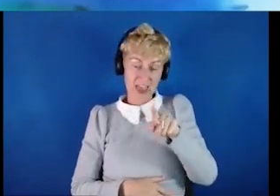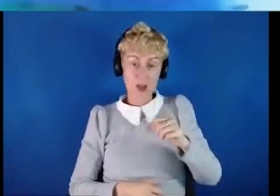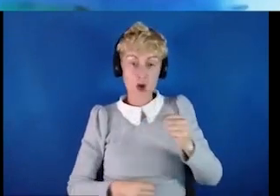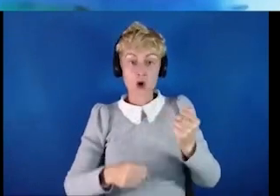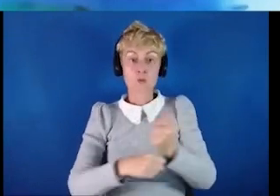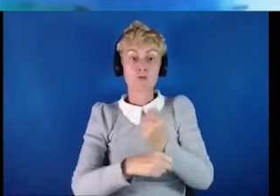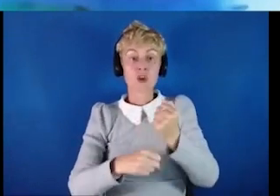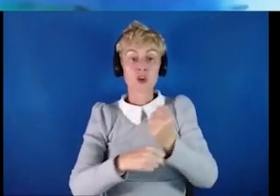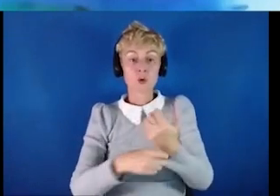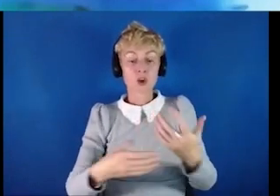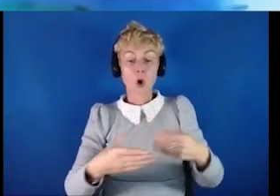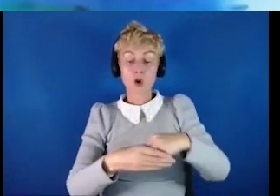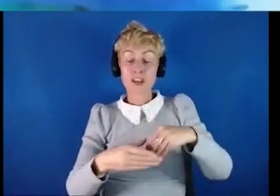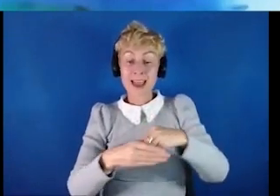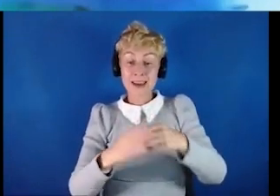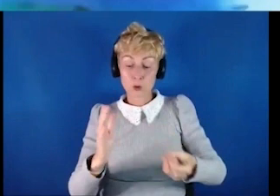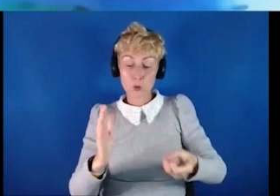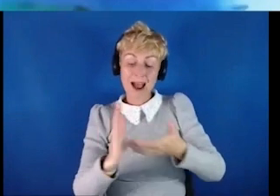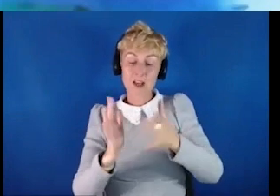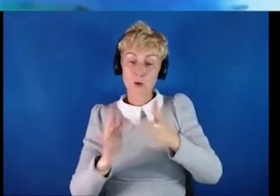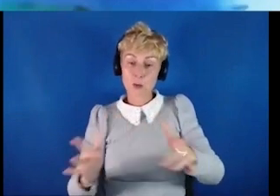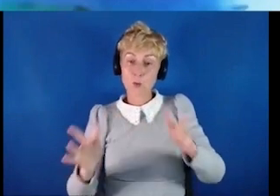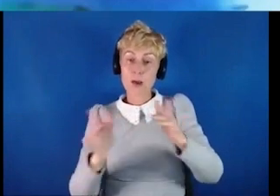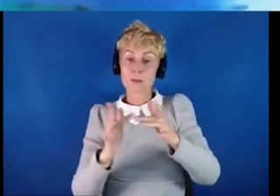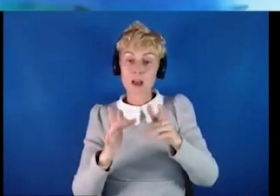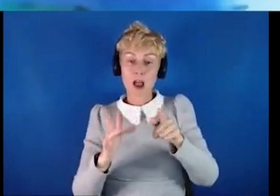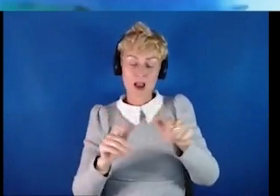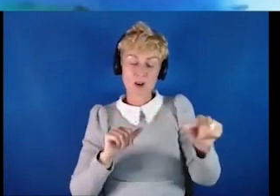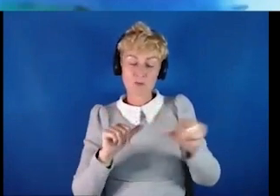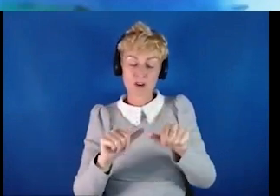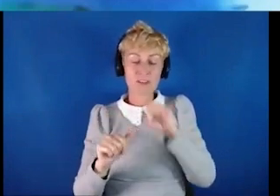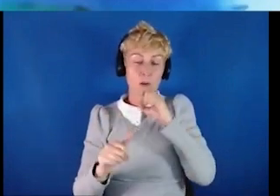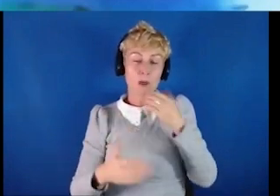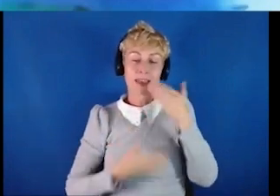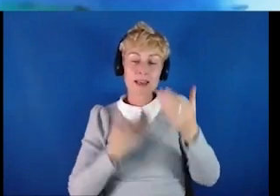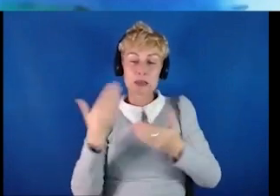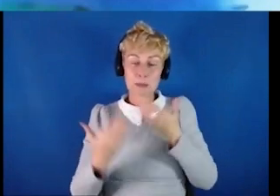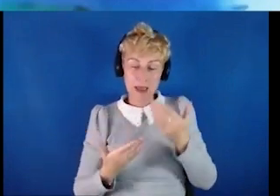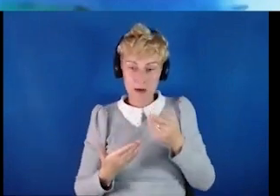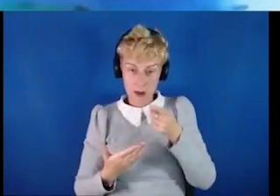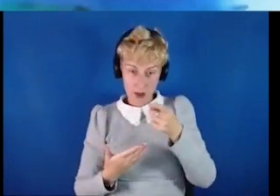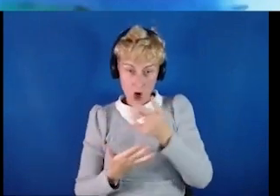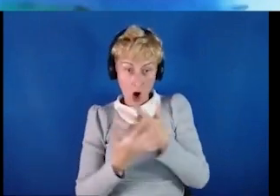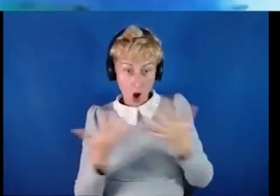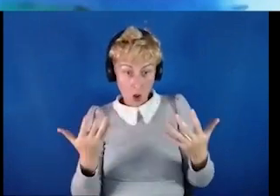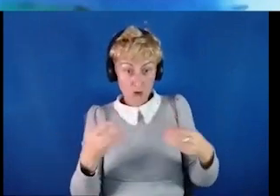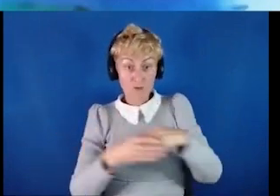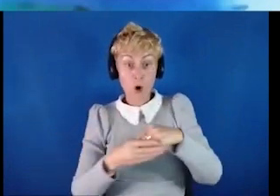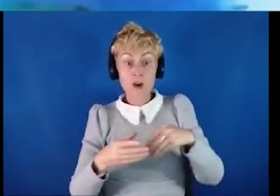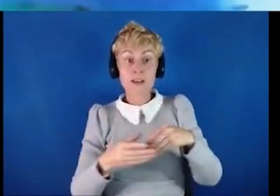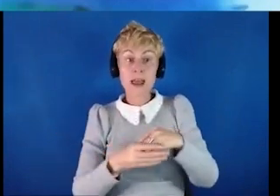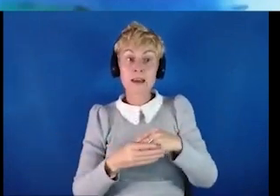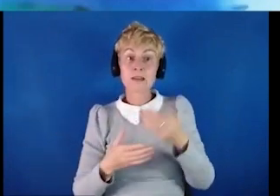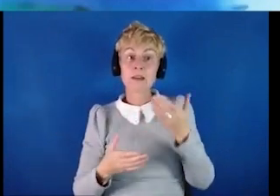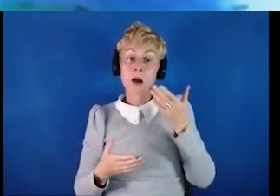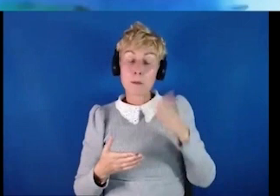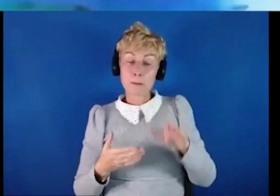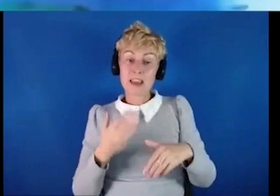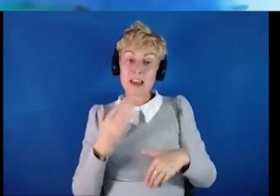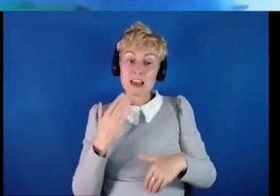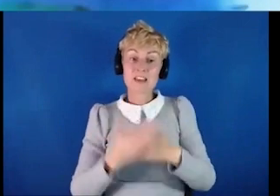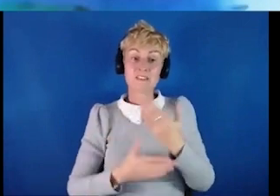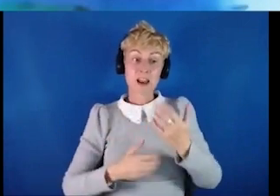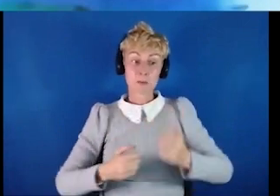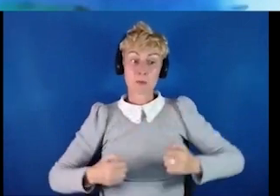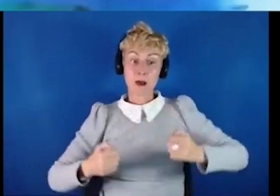this website. And maybe for me, just to say very briefly that a lot of that content has been actually developed by our students,